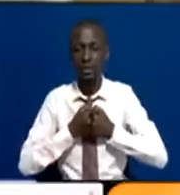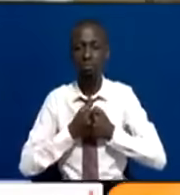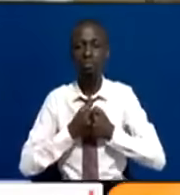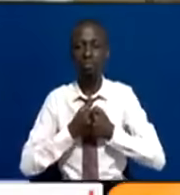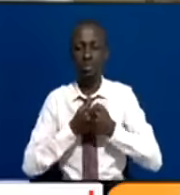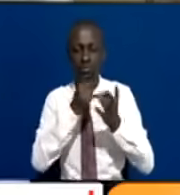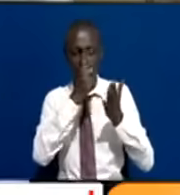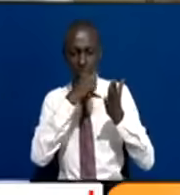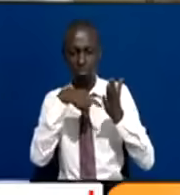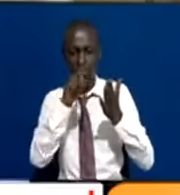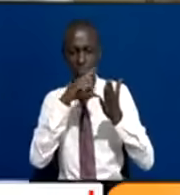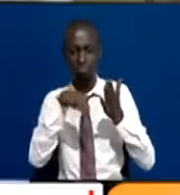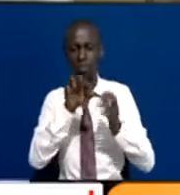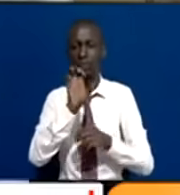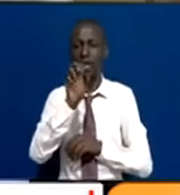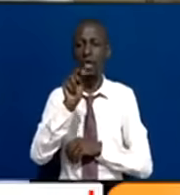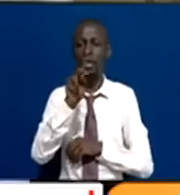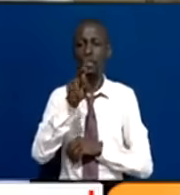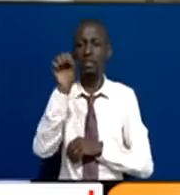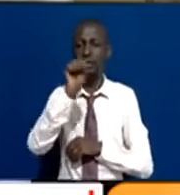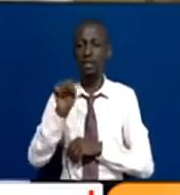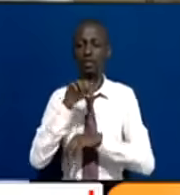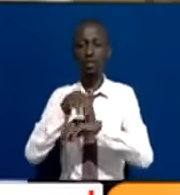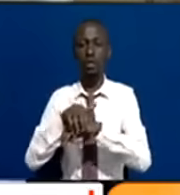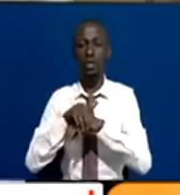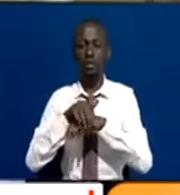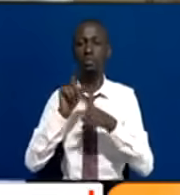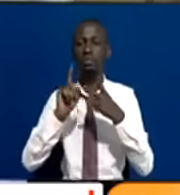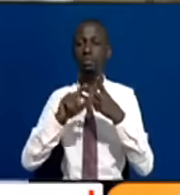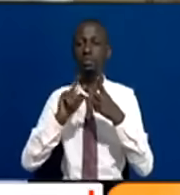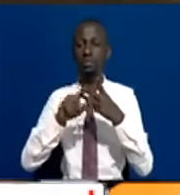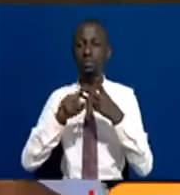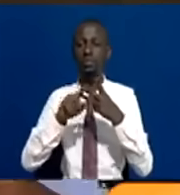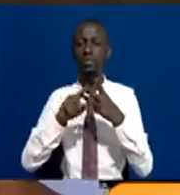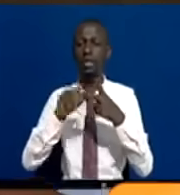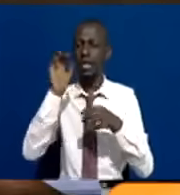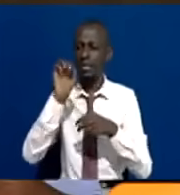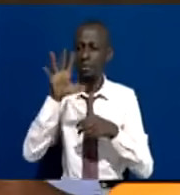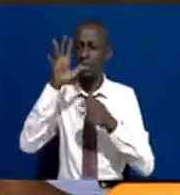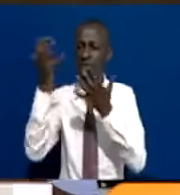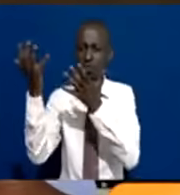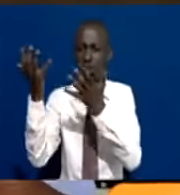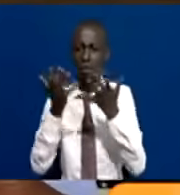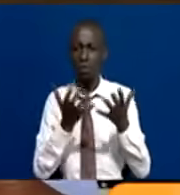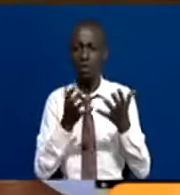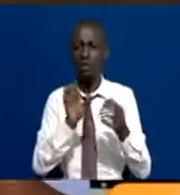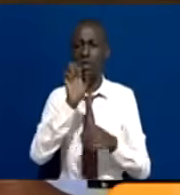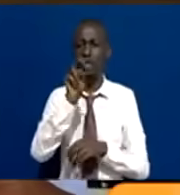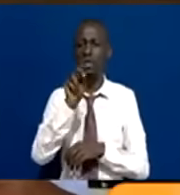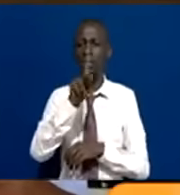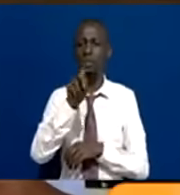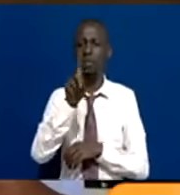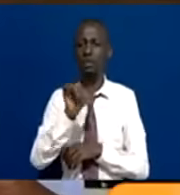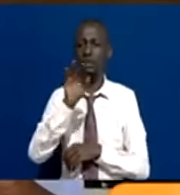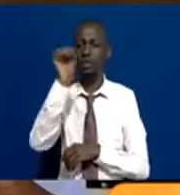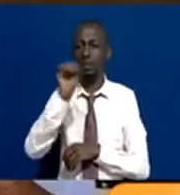the reaction. 2, high cost of importation of the enzymes. Currently, the enzymes are not available